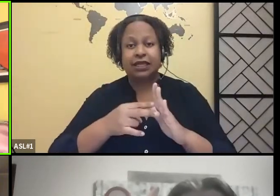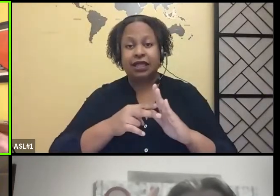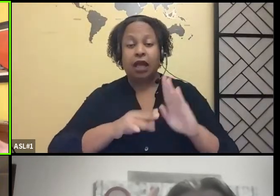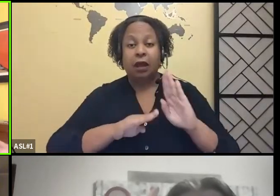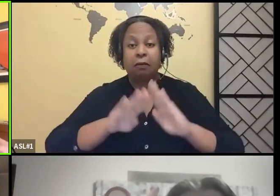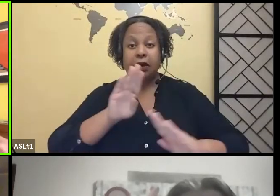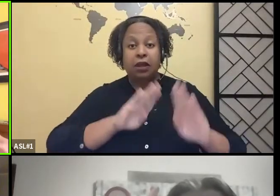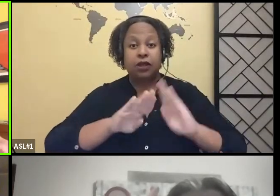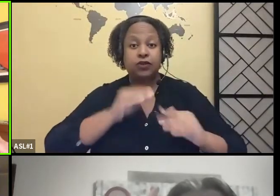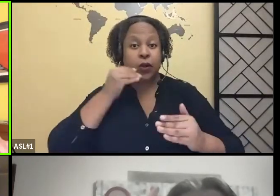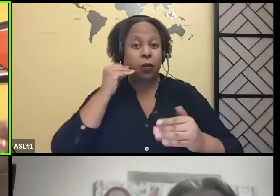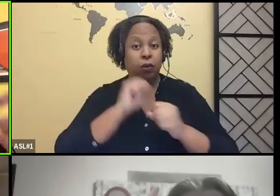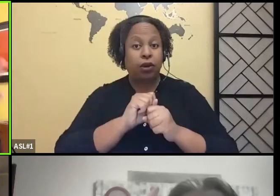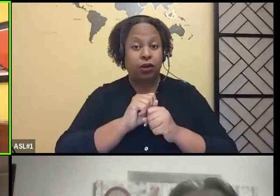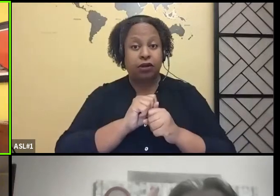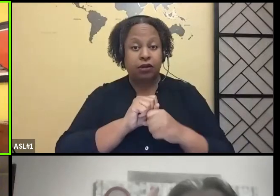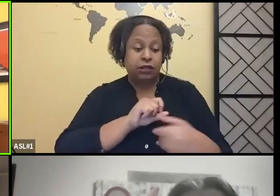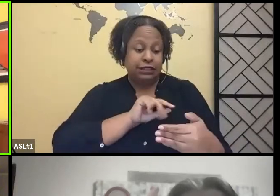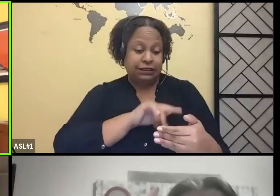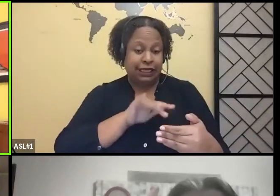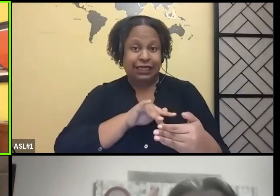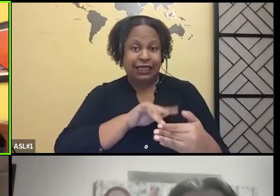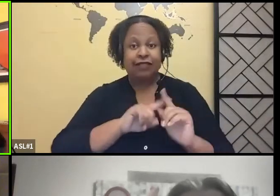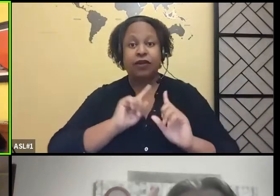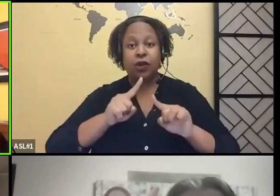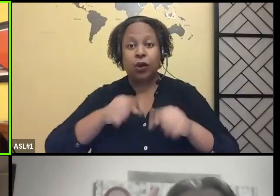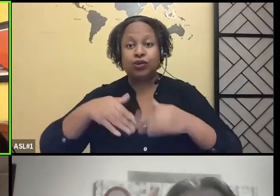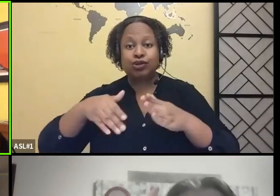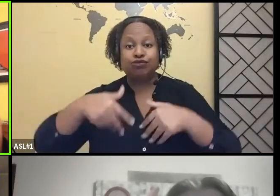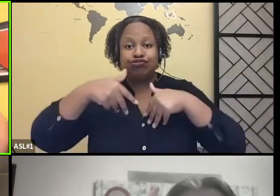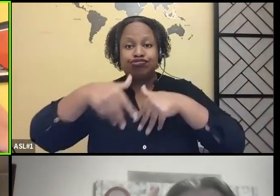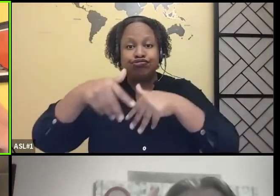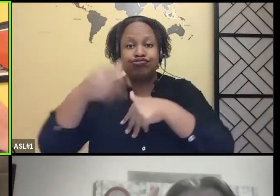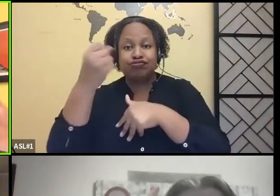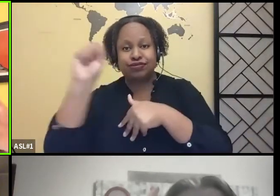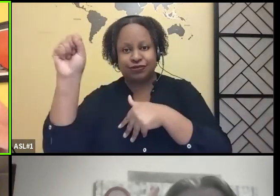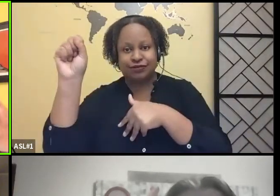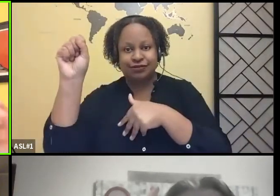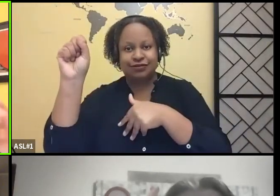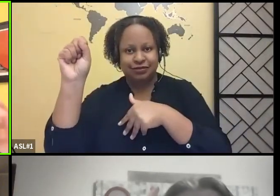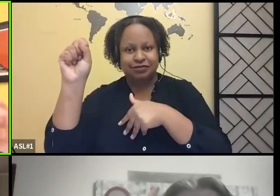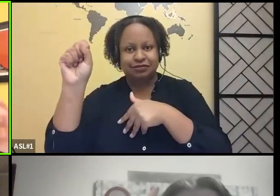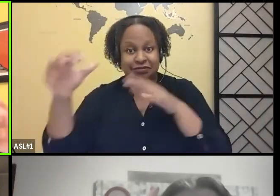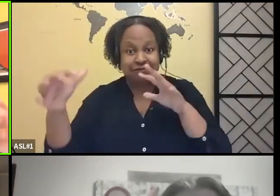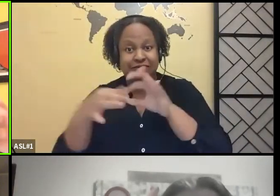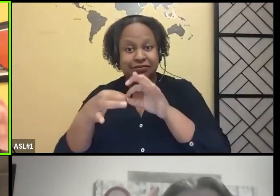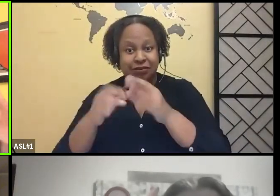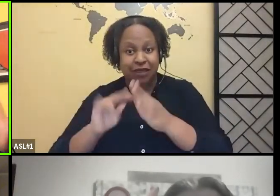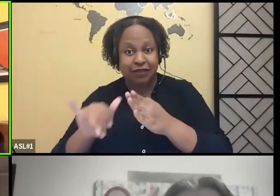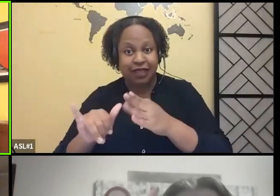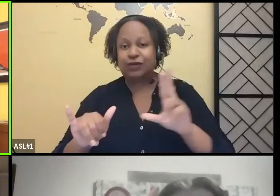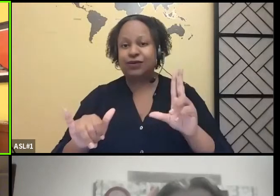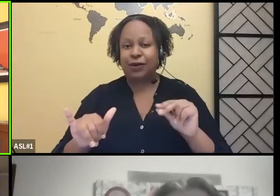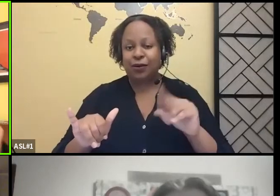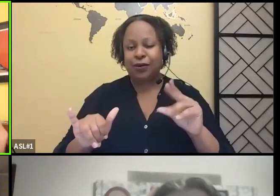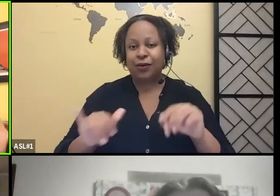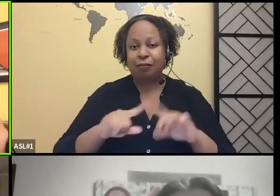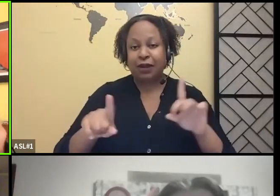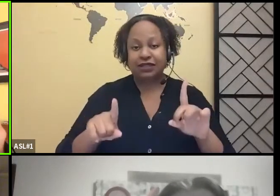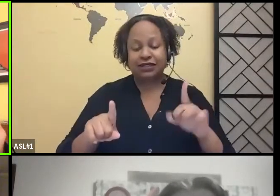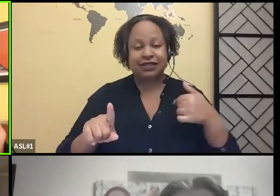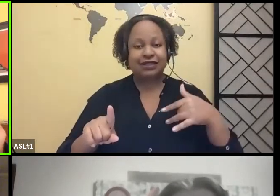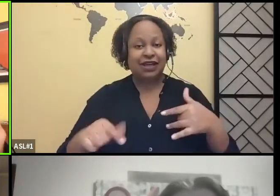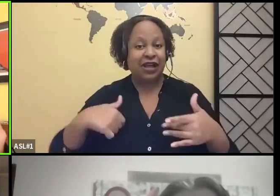although that's fine too. But I mean paying really close attention, giving like